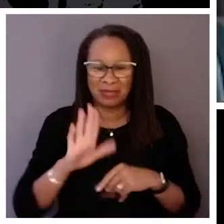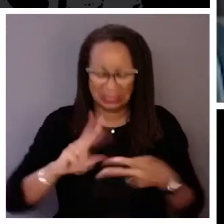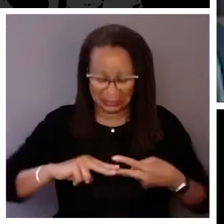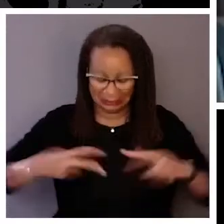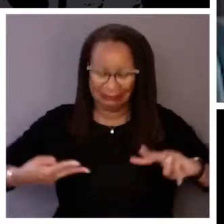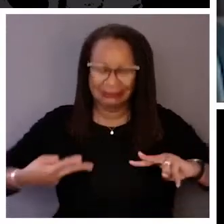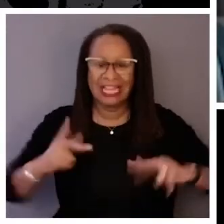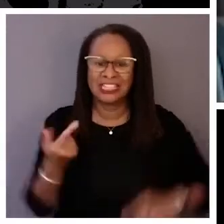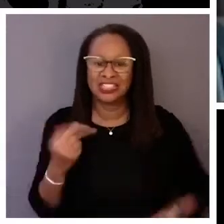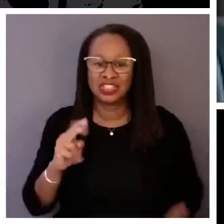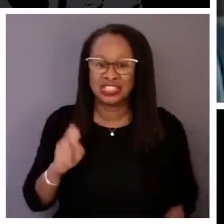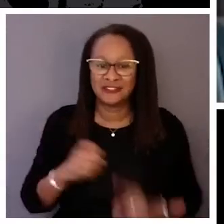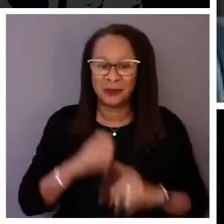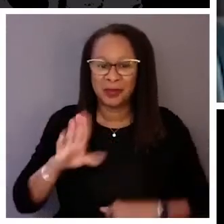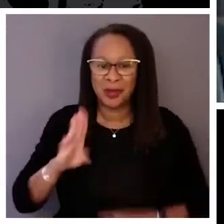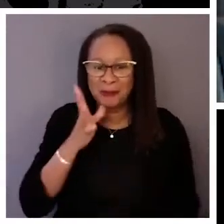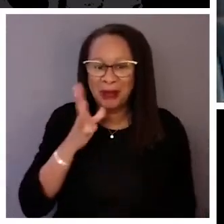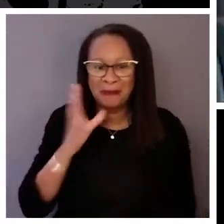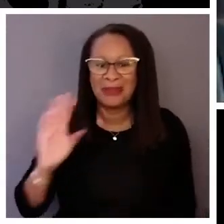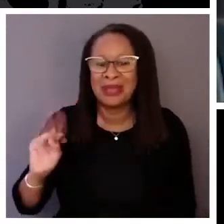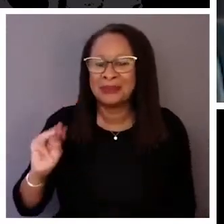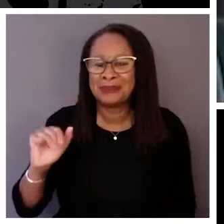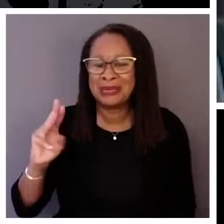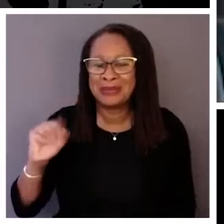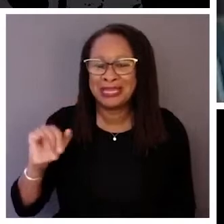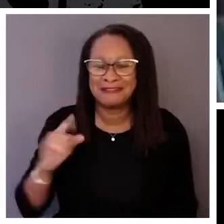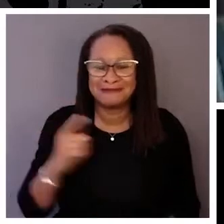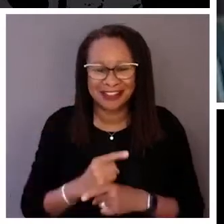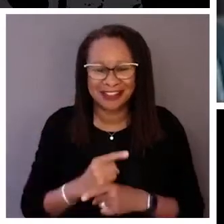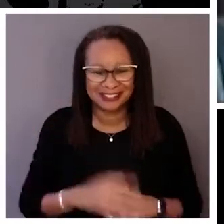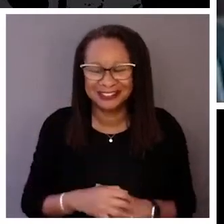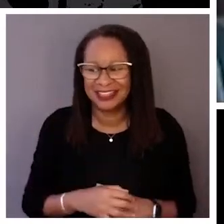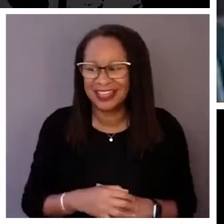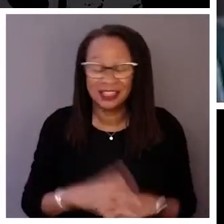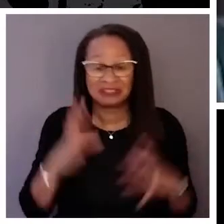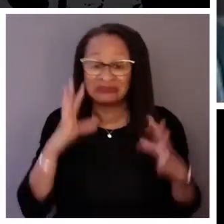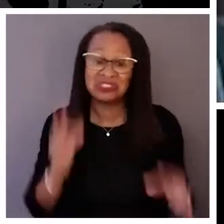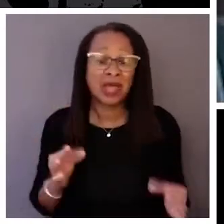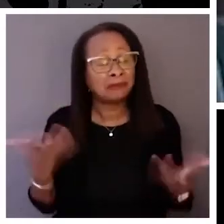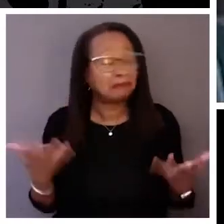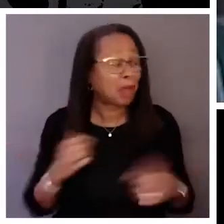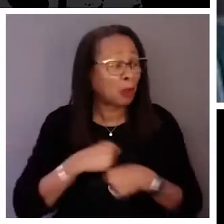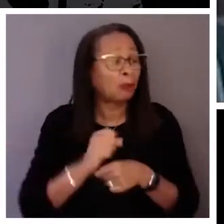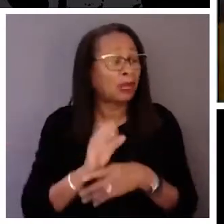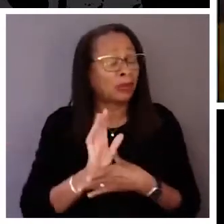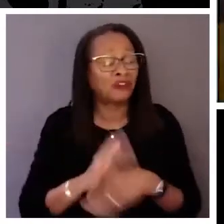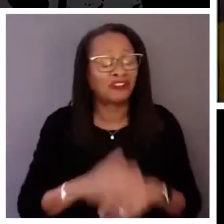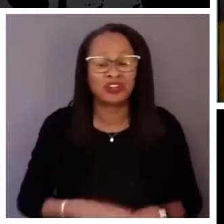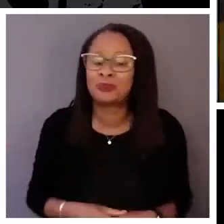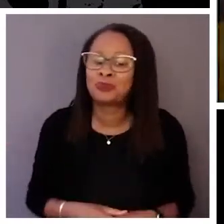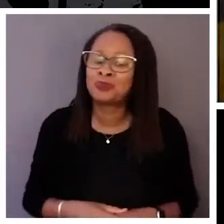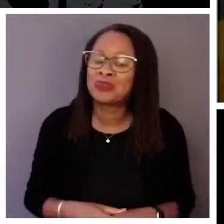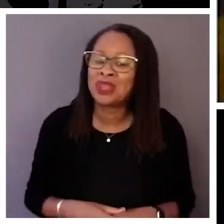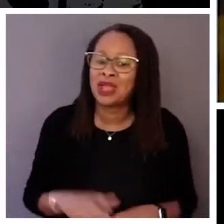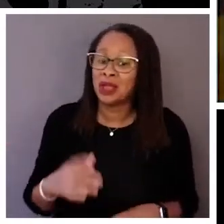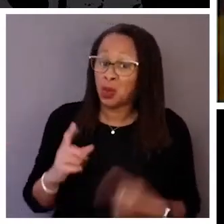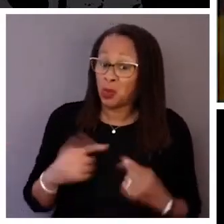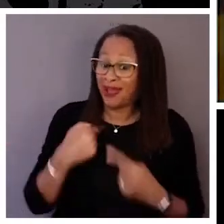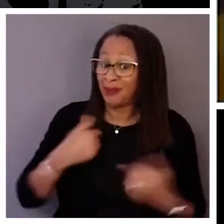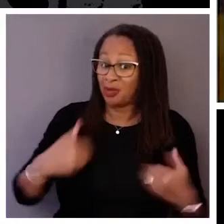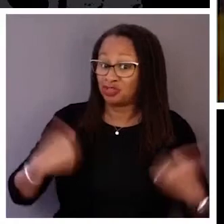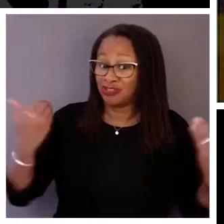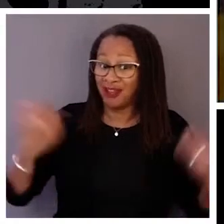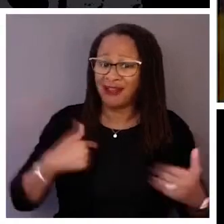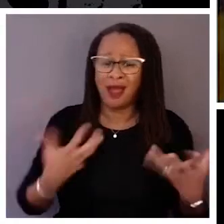this gene known as your mother Mimi, right? that you just decided, I'm going to make a movie. When I was